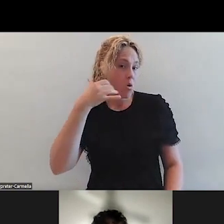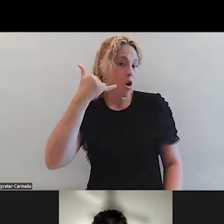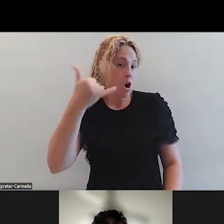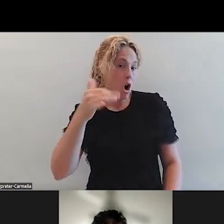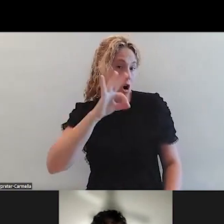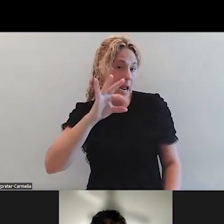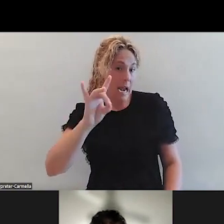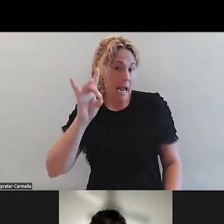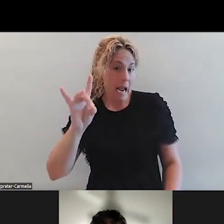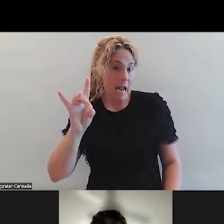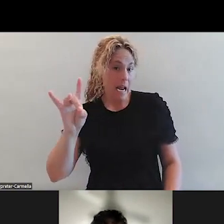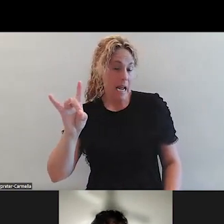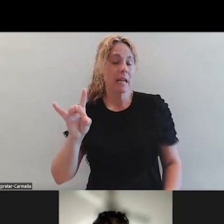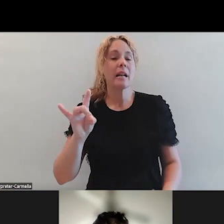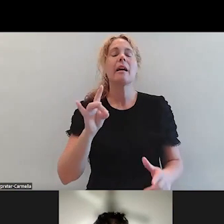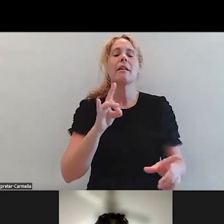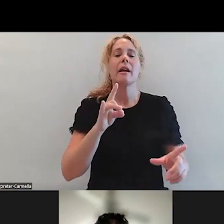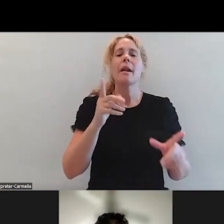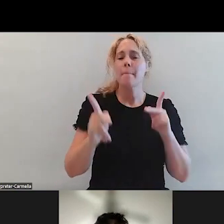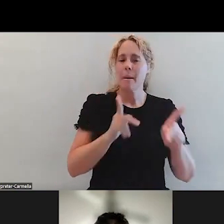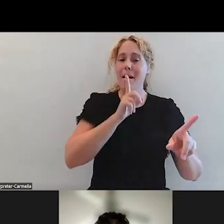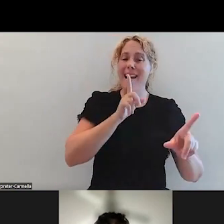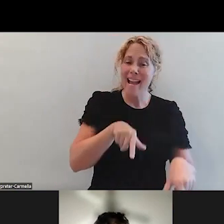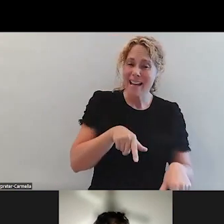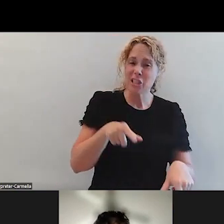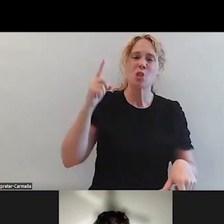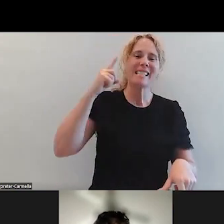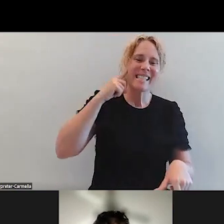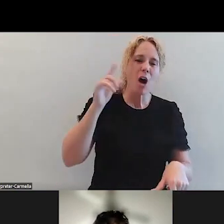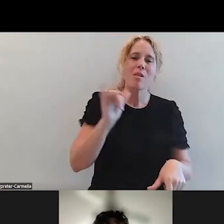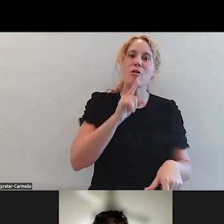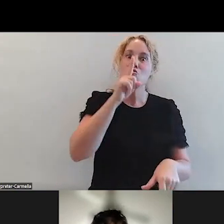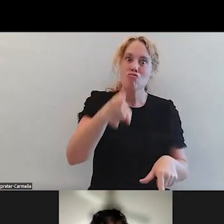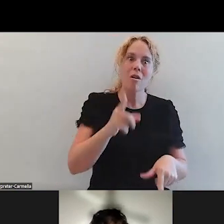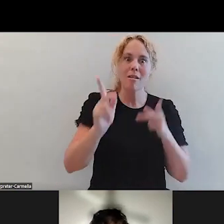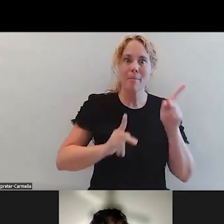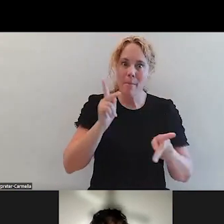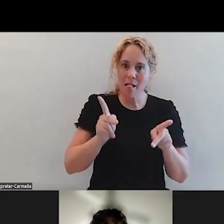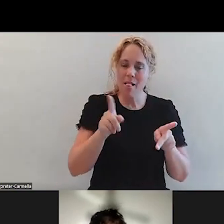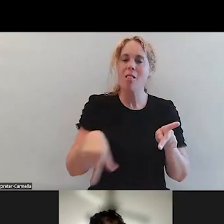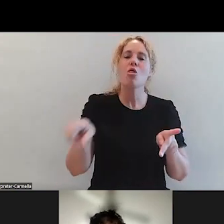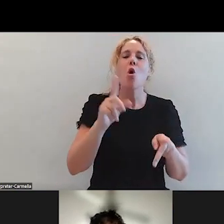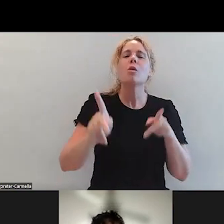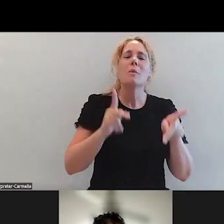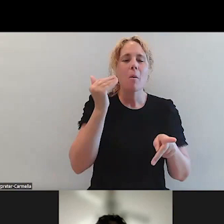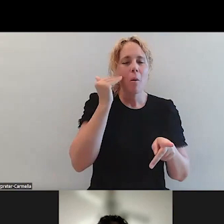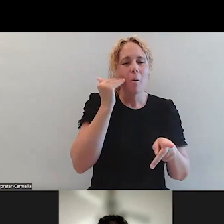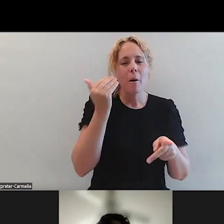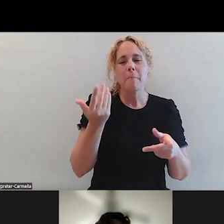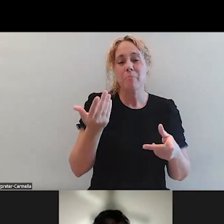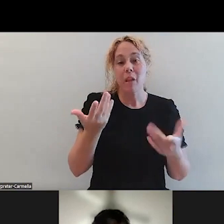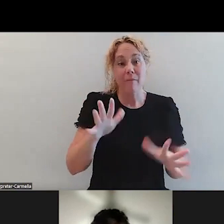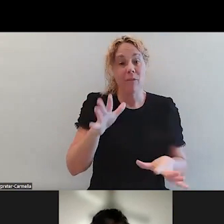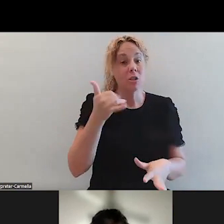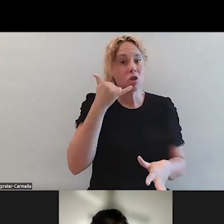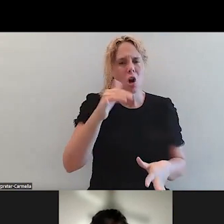988 and you get answered by people that sound like people. And these people, I have called